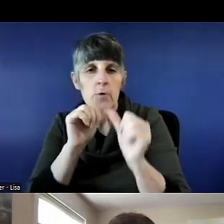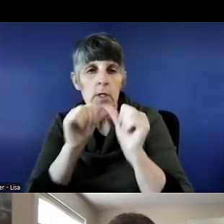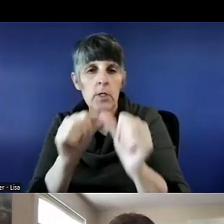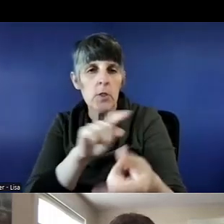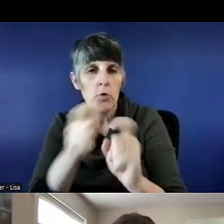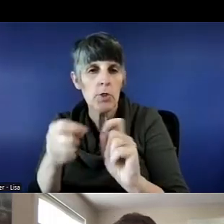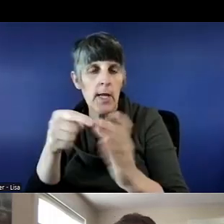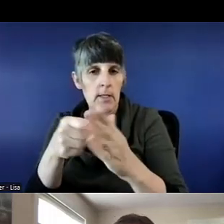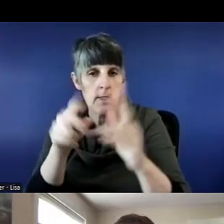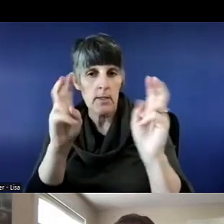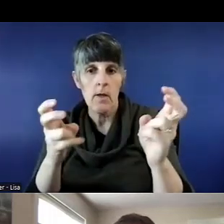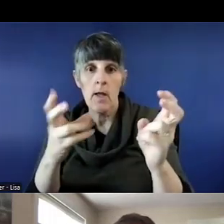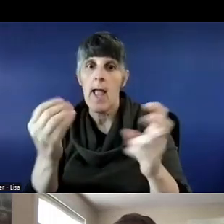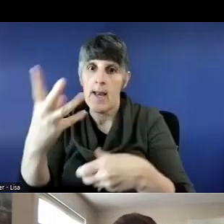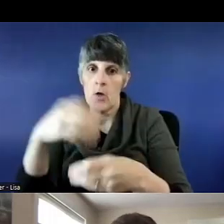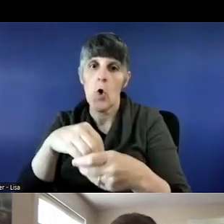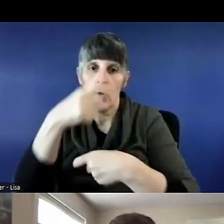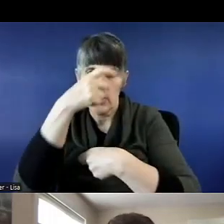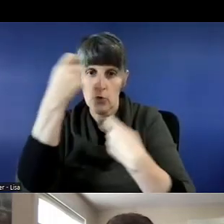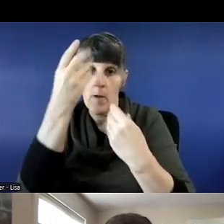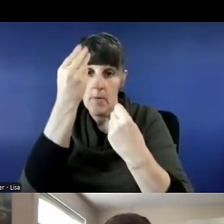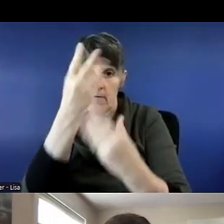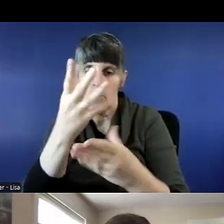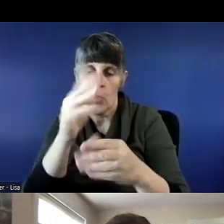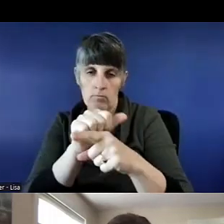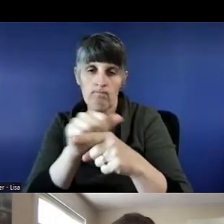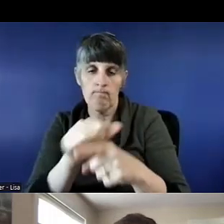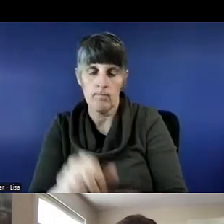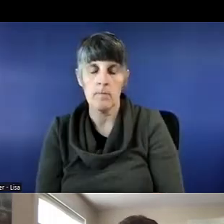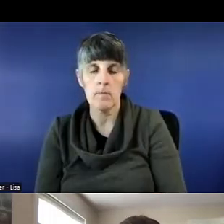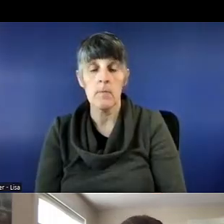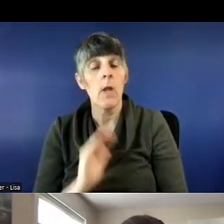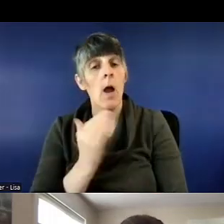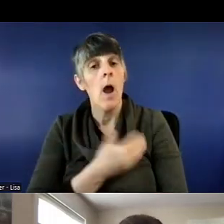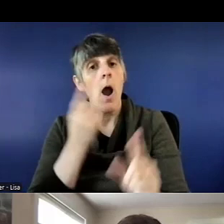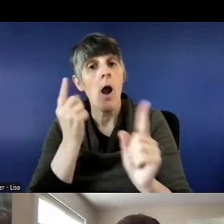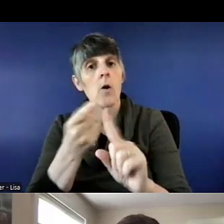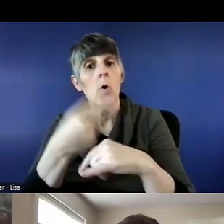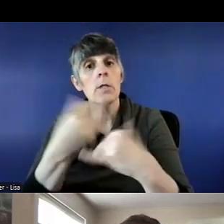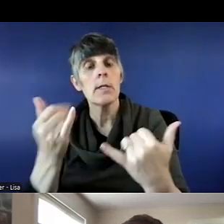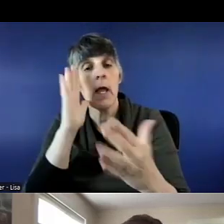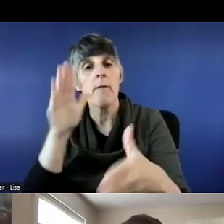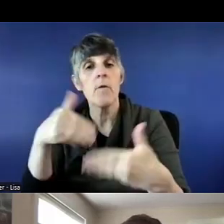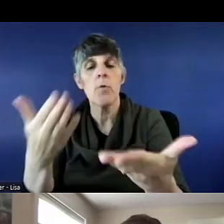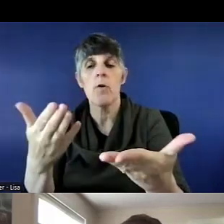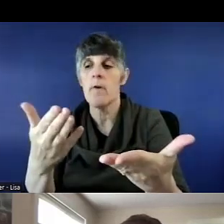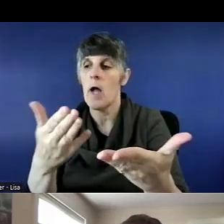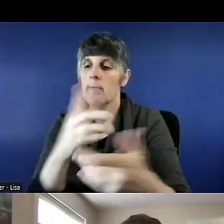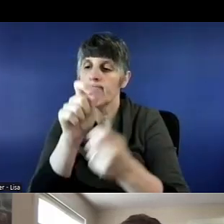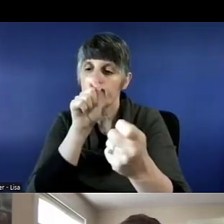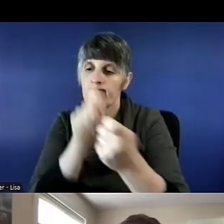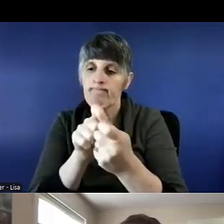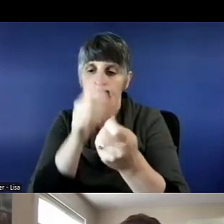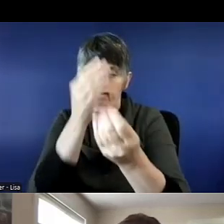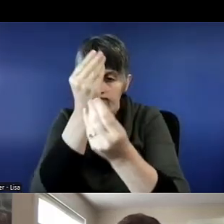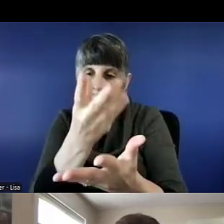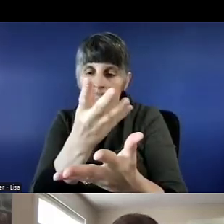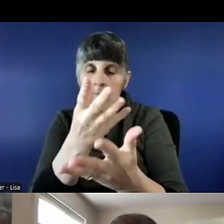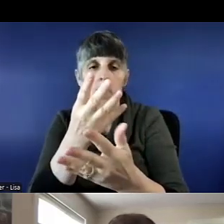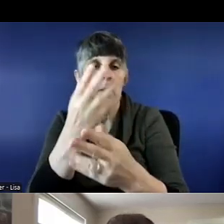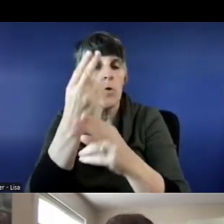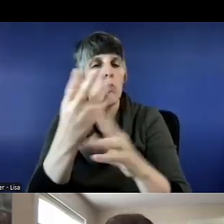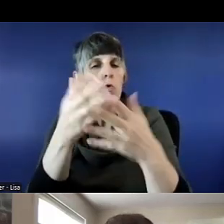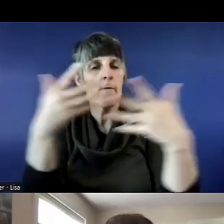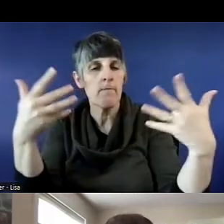area and incorporating trauma-informed practices. Our goal today is to provide this concrete information in a